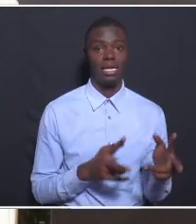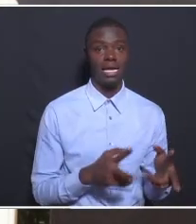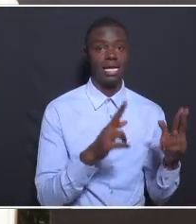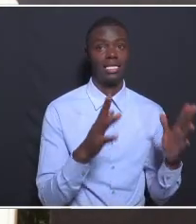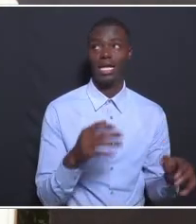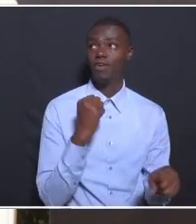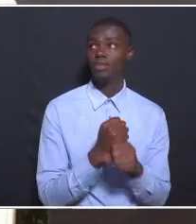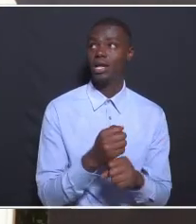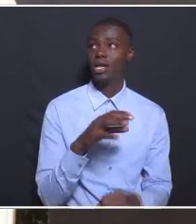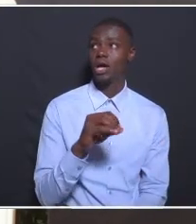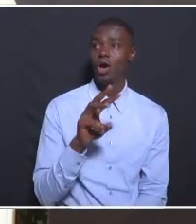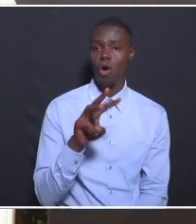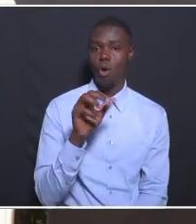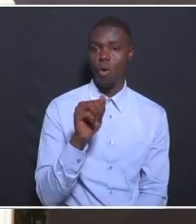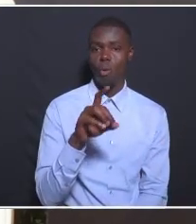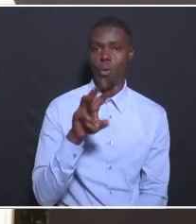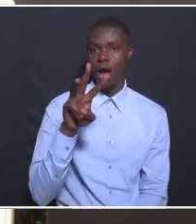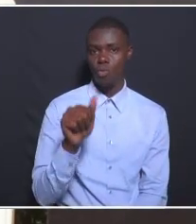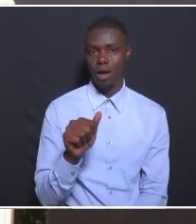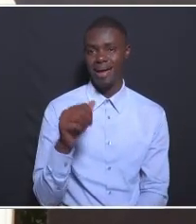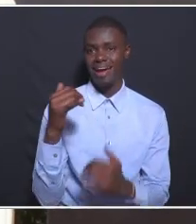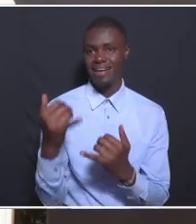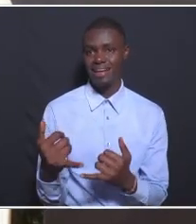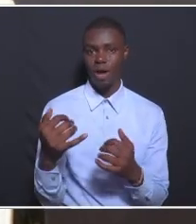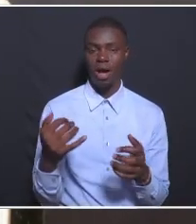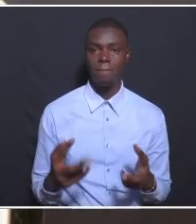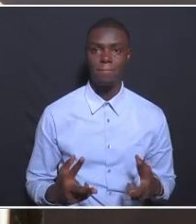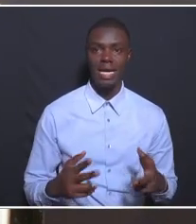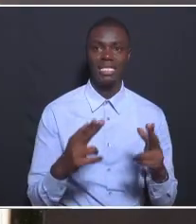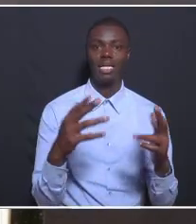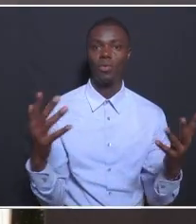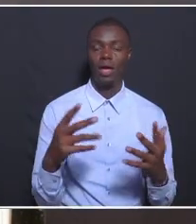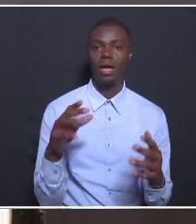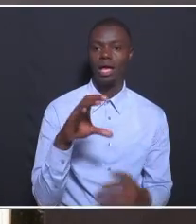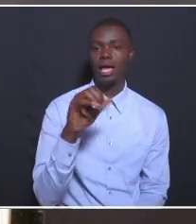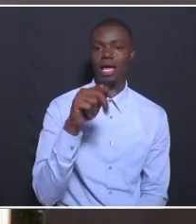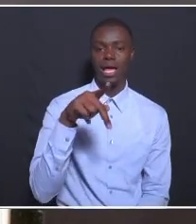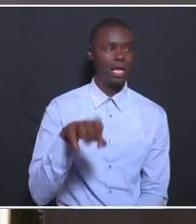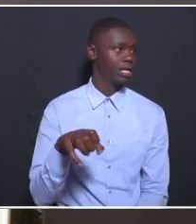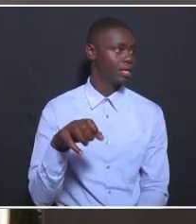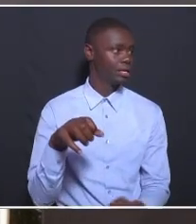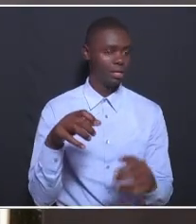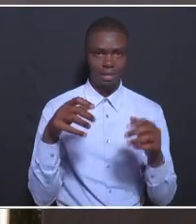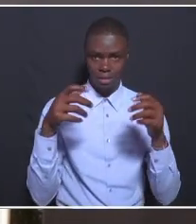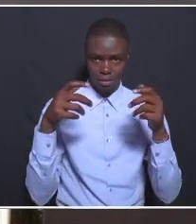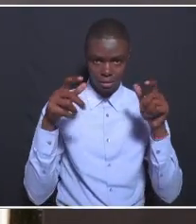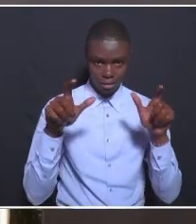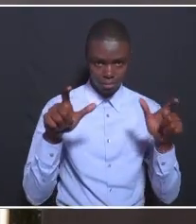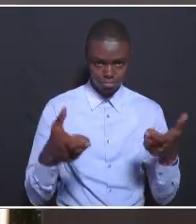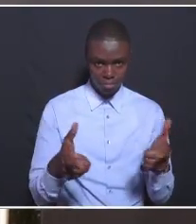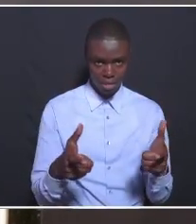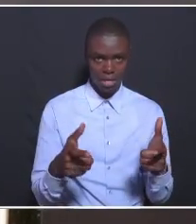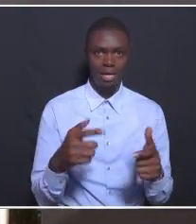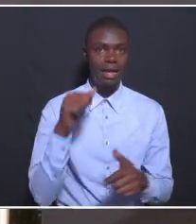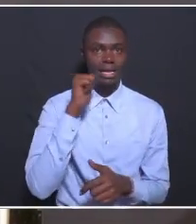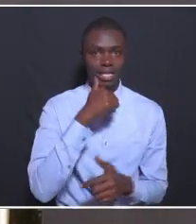Owadwa, and currently I'm an editor at Cape Studios. And so nice to be here, so nice to